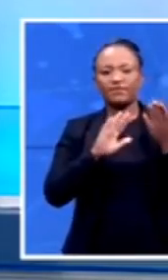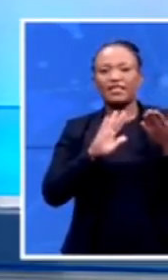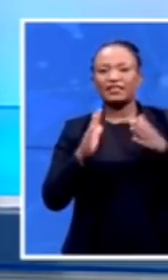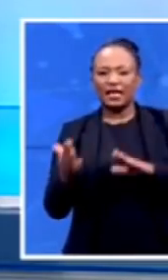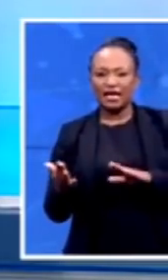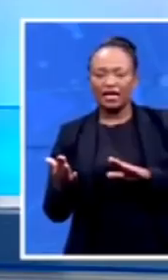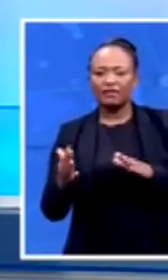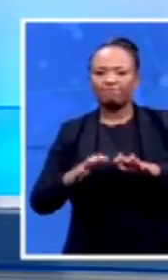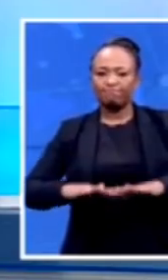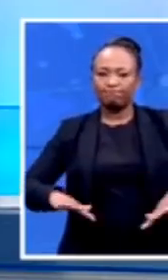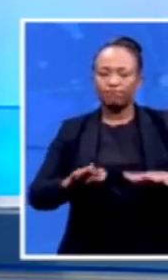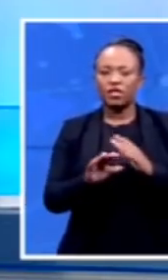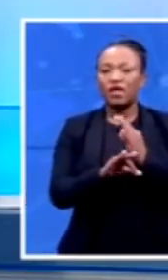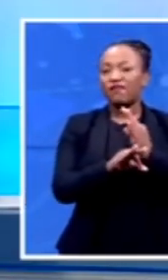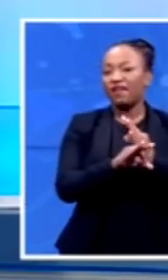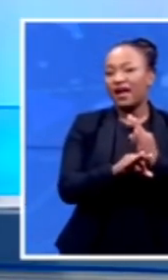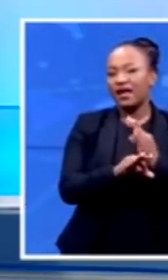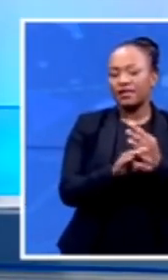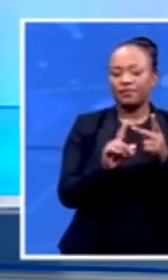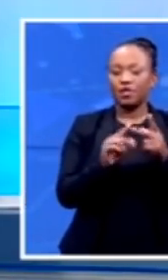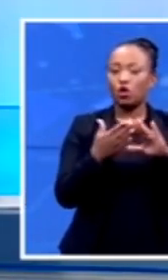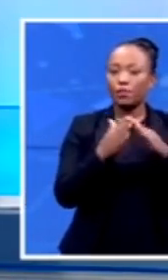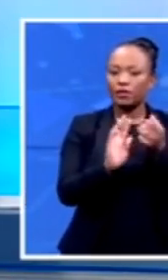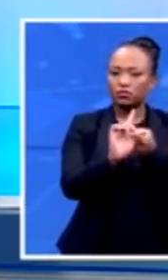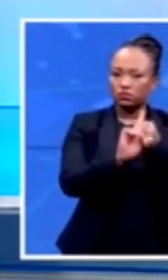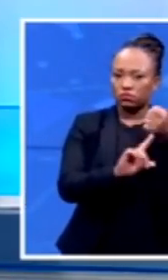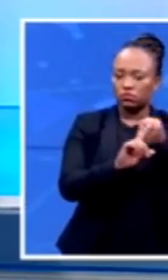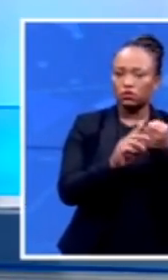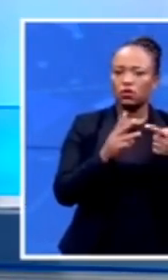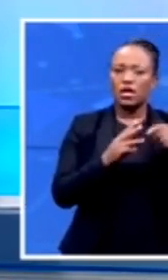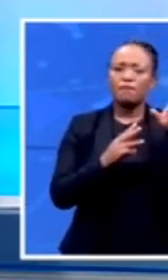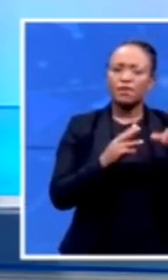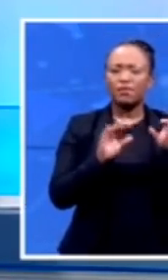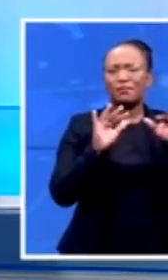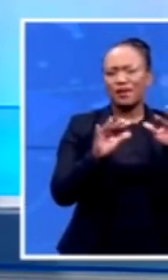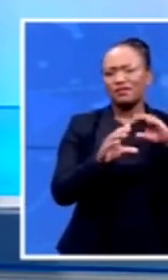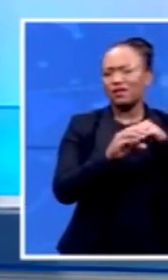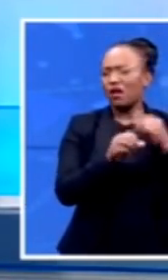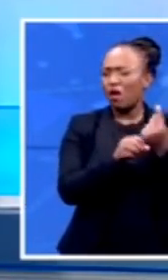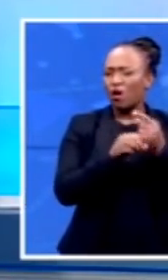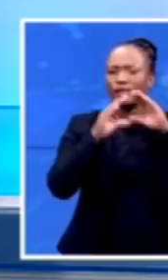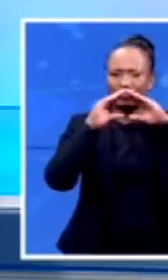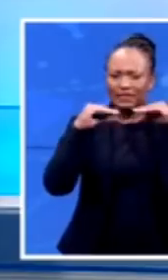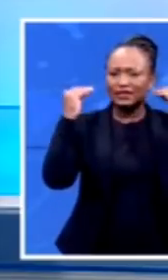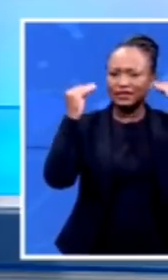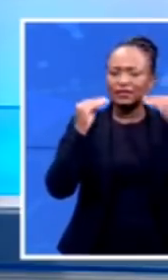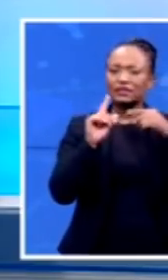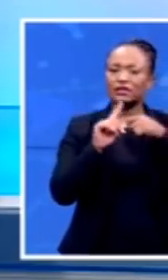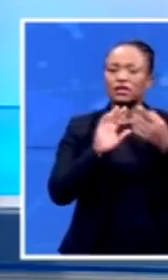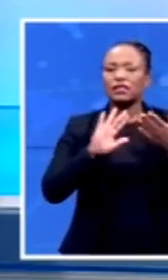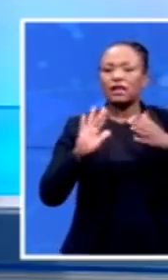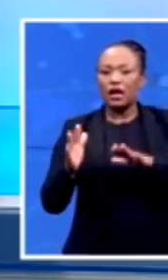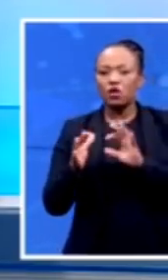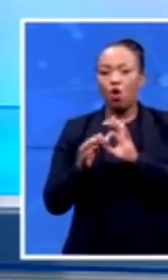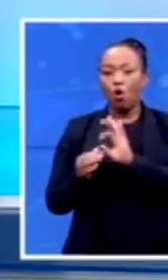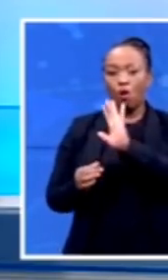community activist and a people's person who was forever smiling. Tutu died at his home in Cape Town at the age of 90 yesterday. For more